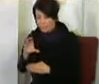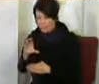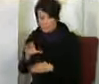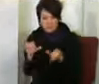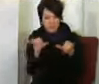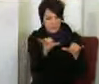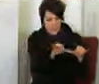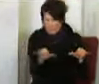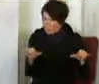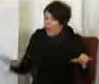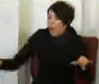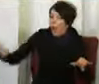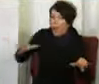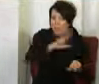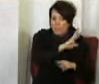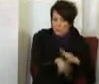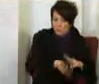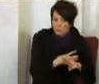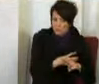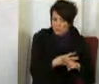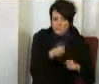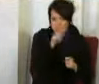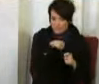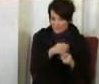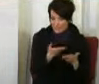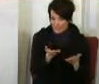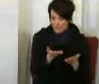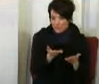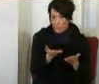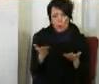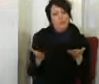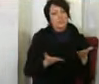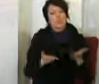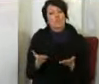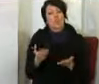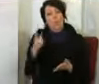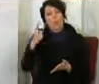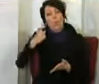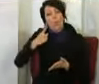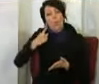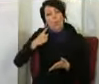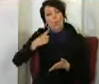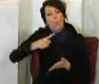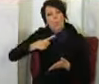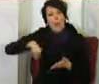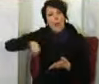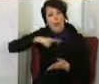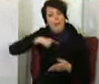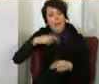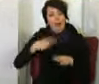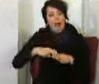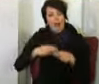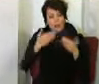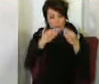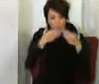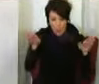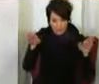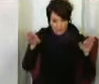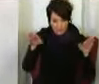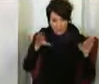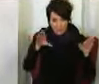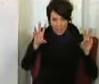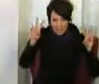around the world, and certainly here, we serve what is known as an open and inclusive communion.